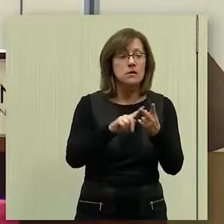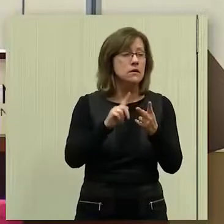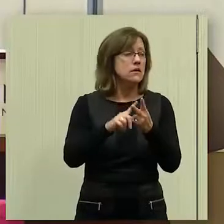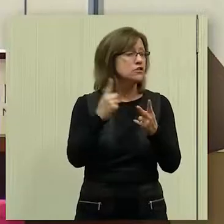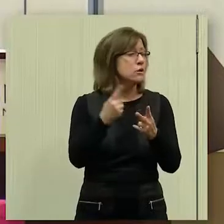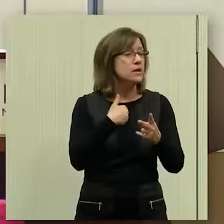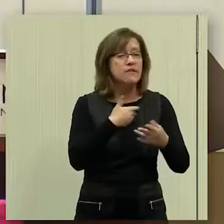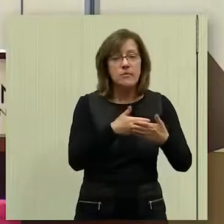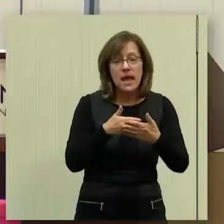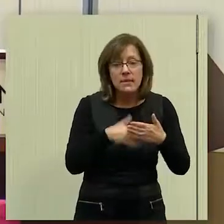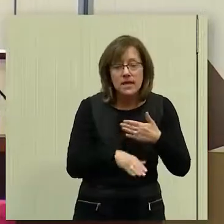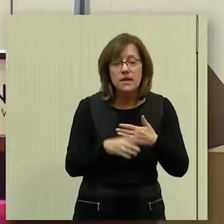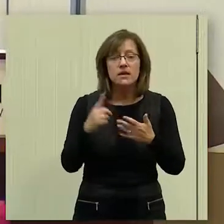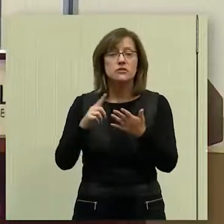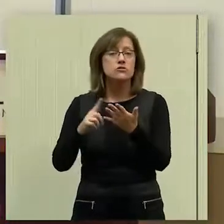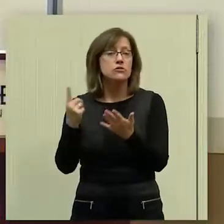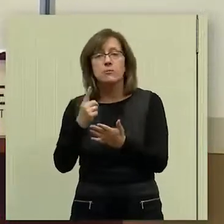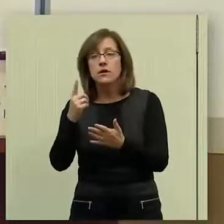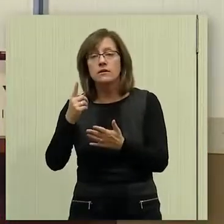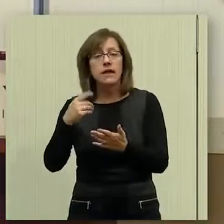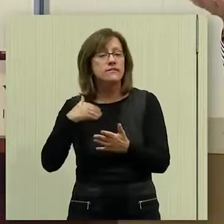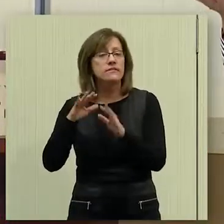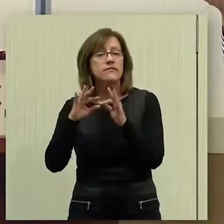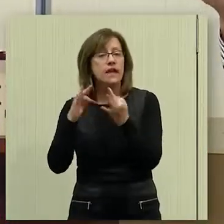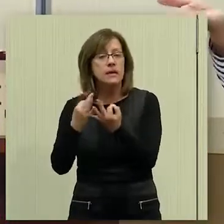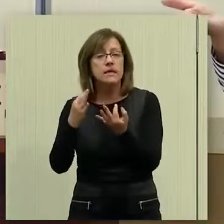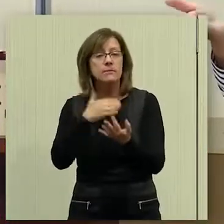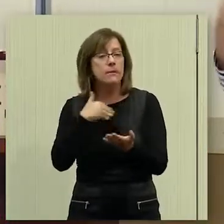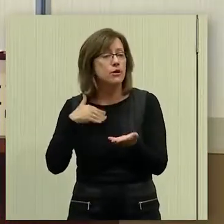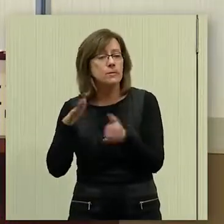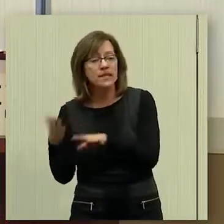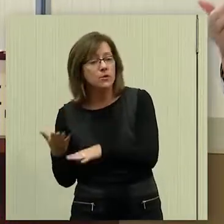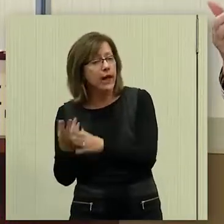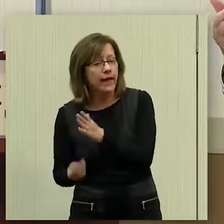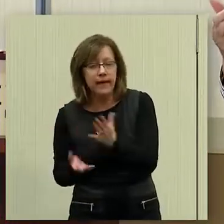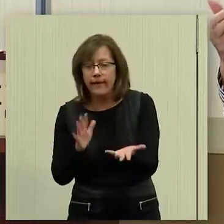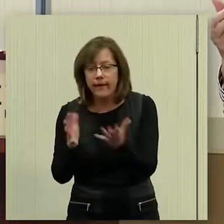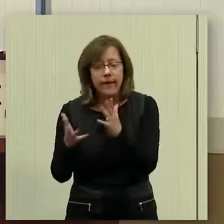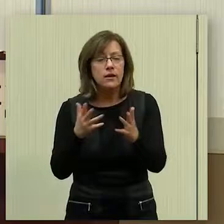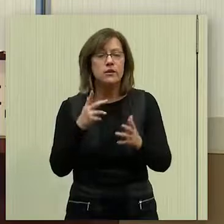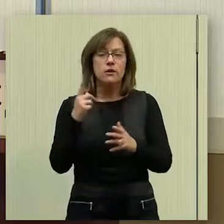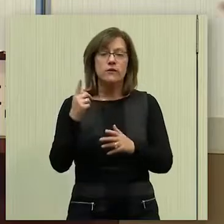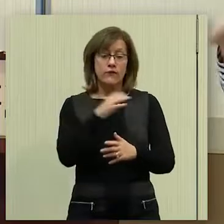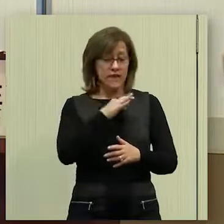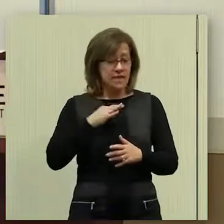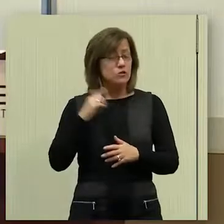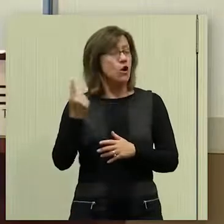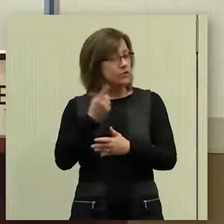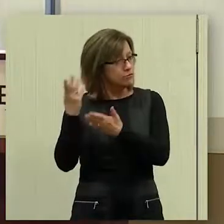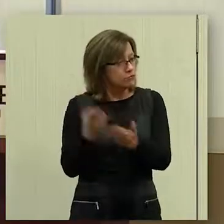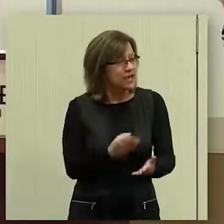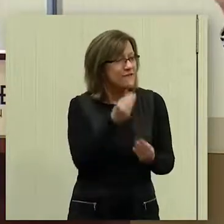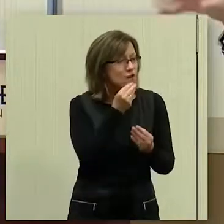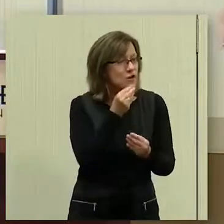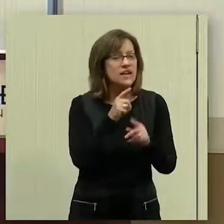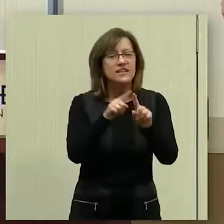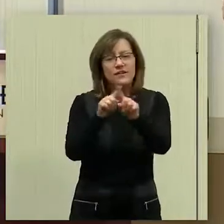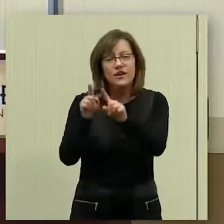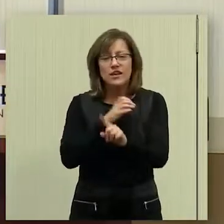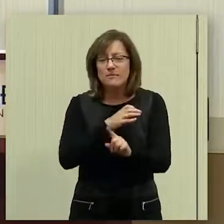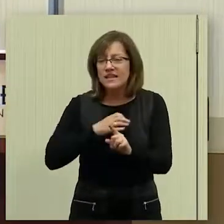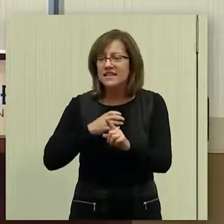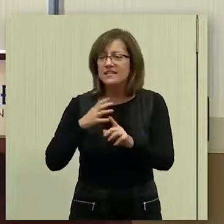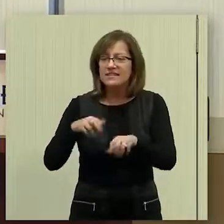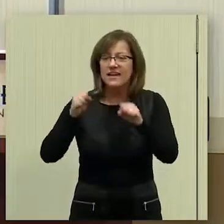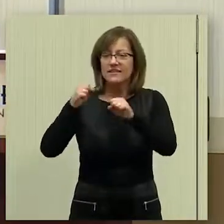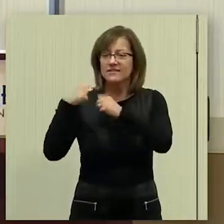all donate some money and they help kind of keep us organized. But we also, like for faculty meetings, we always bring food, and different committees take charge of bringing